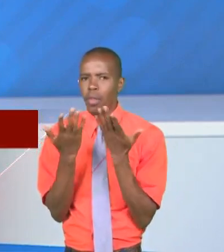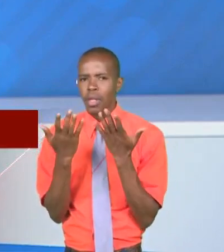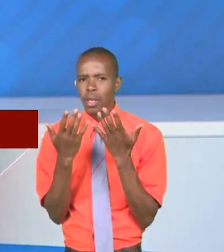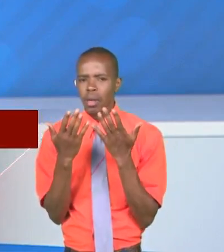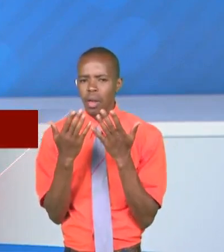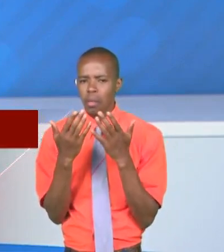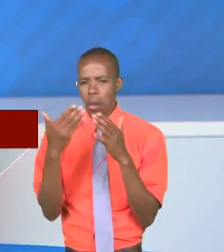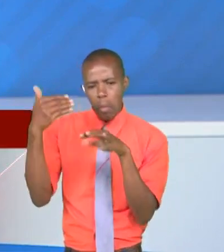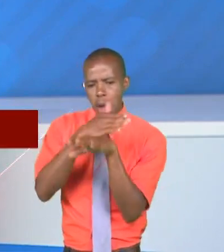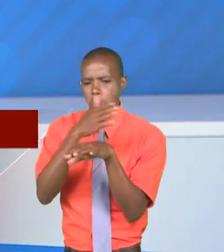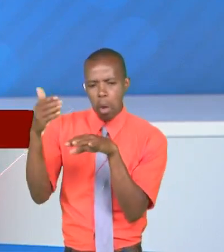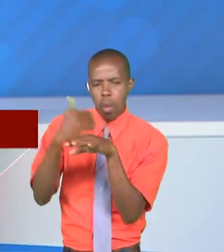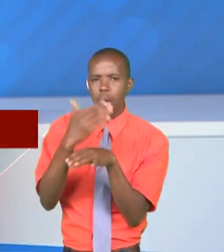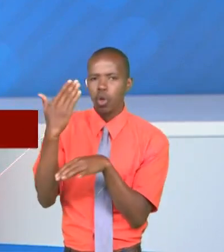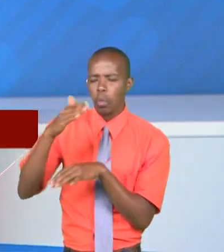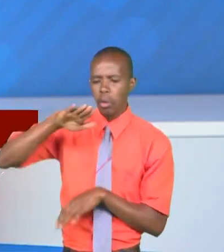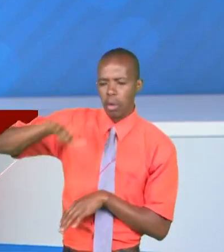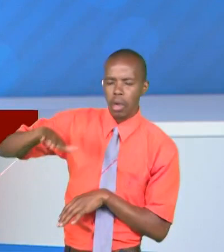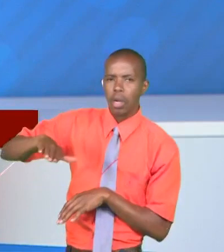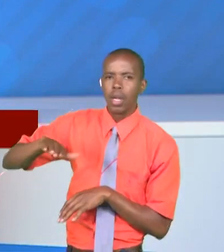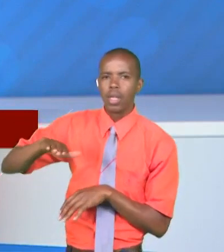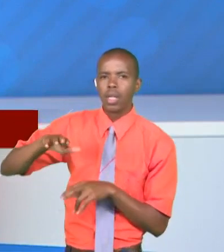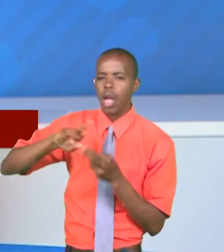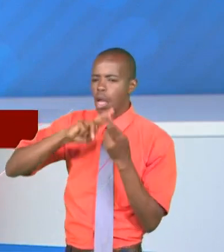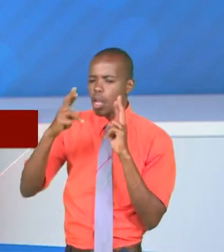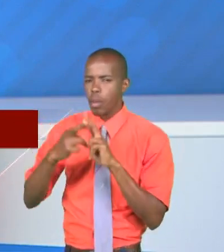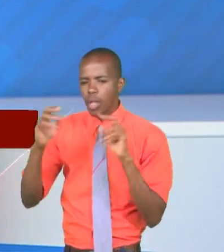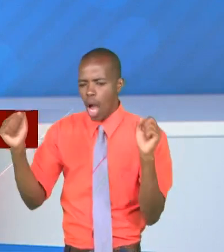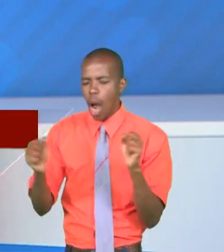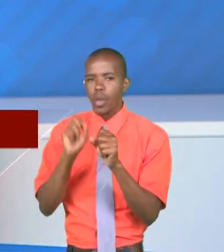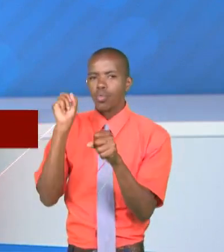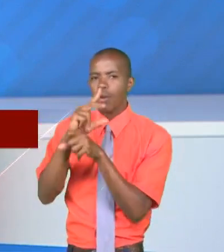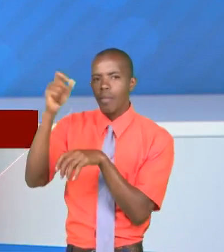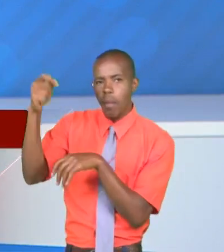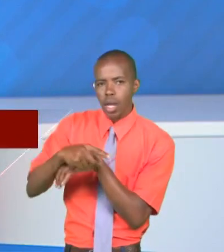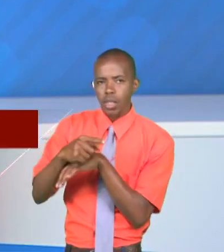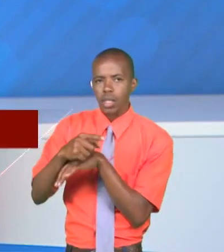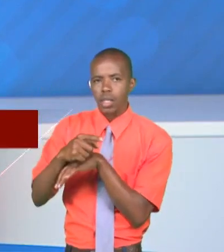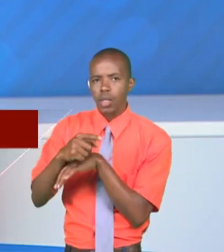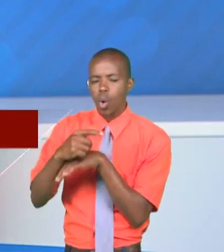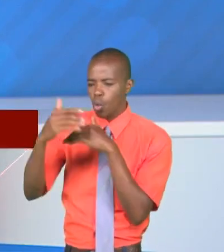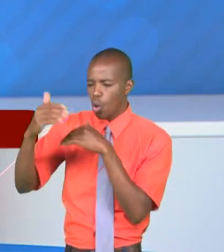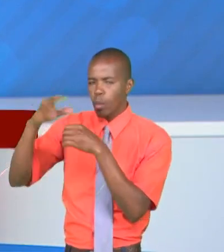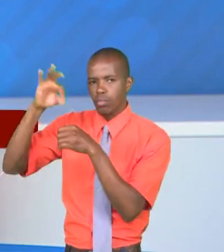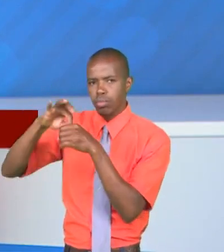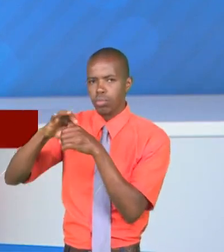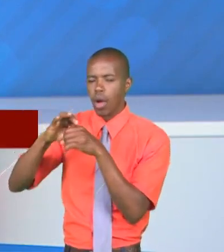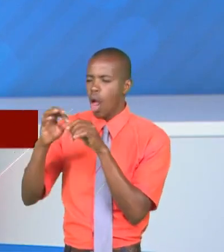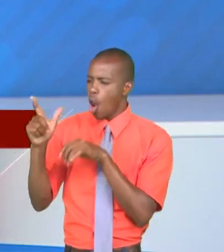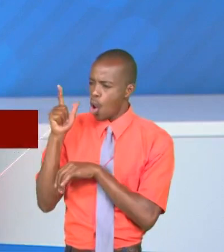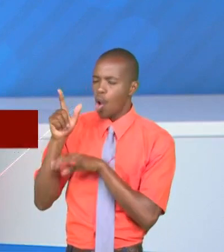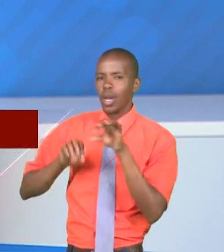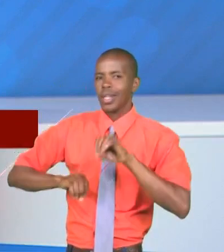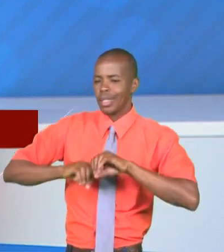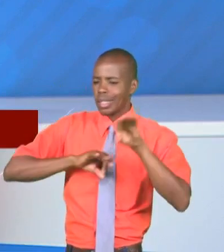to delay the document. You know, you cannot go on a referendum 12 months to election, according to the law.